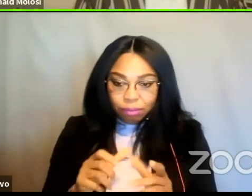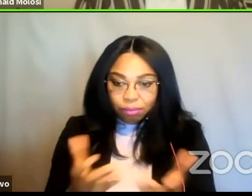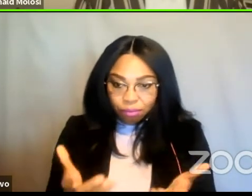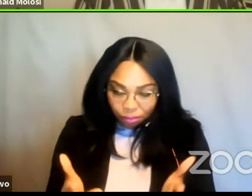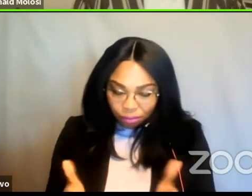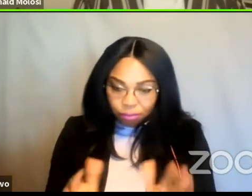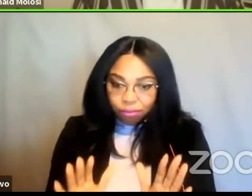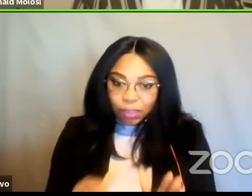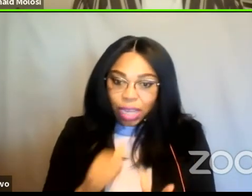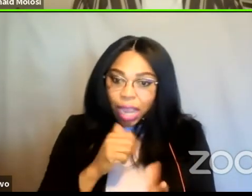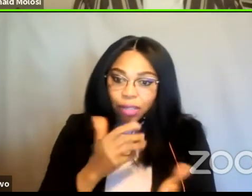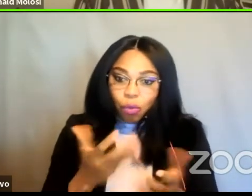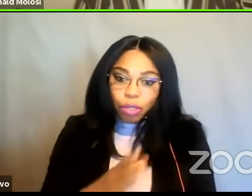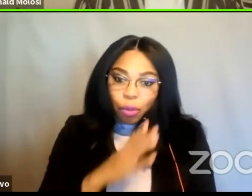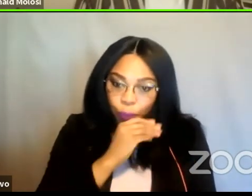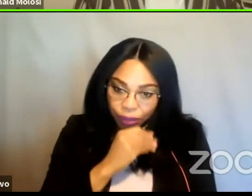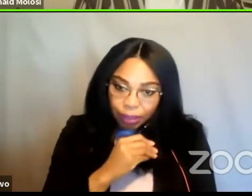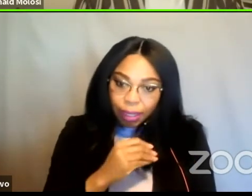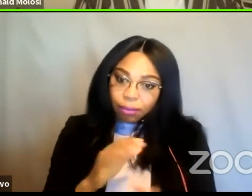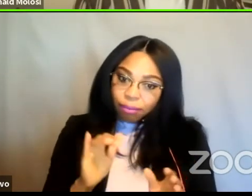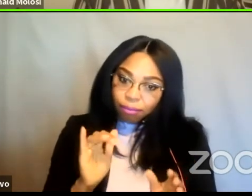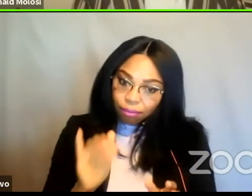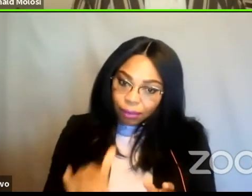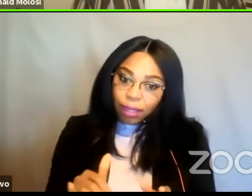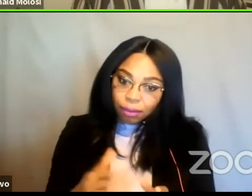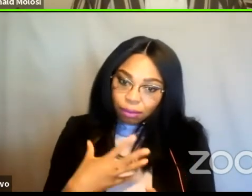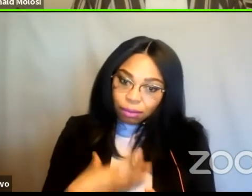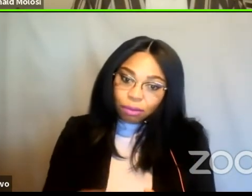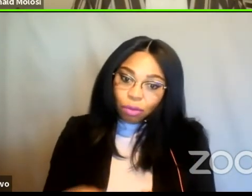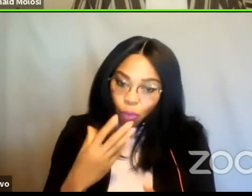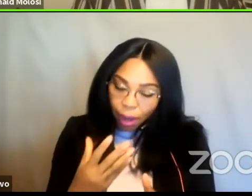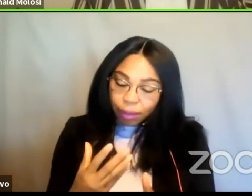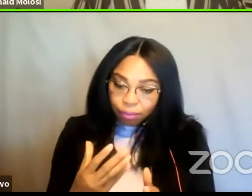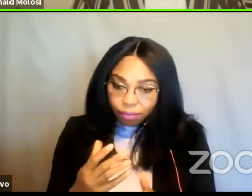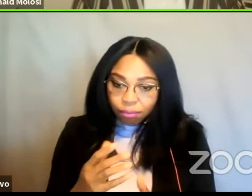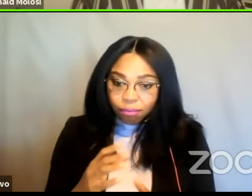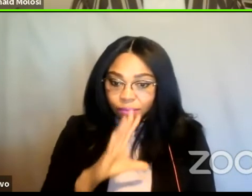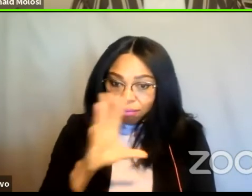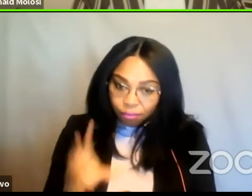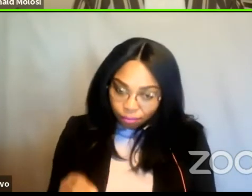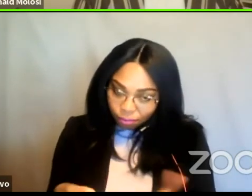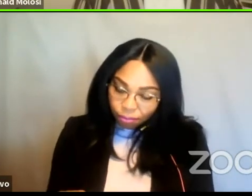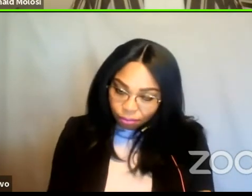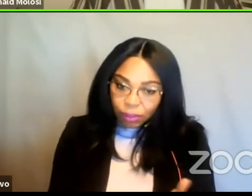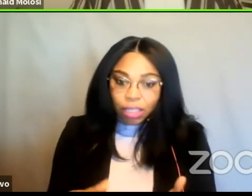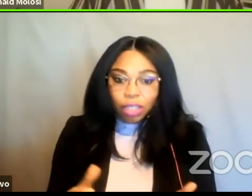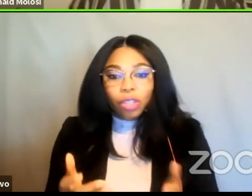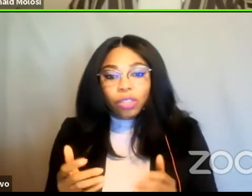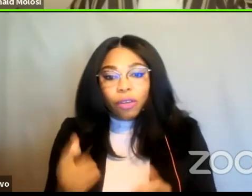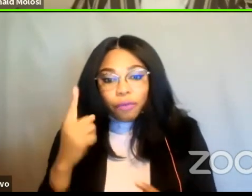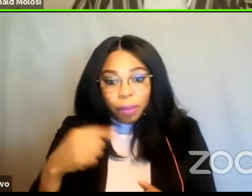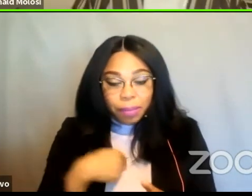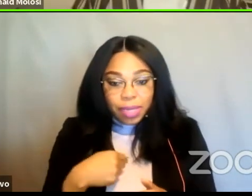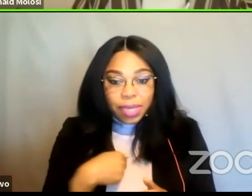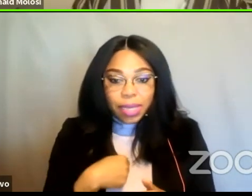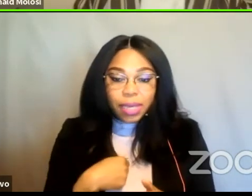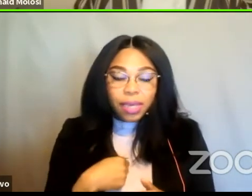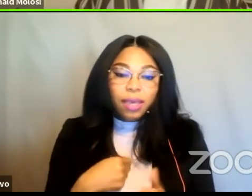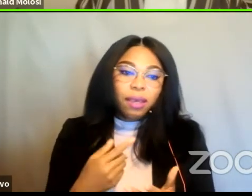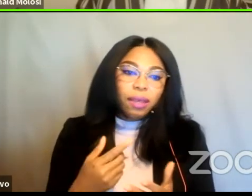For me, the institutionalization of dramaturgy has been interesting because it cuts across